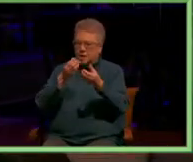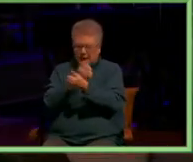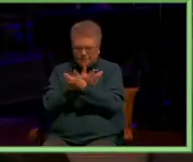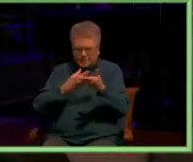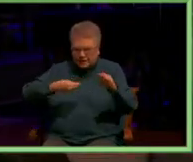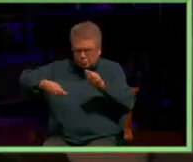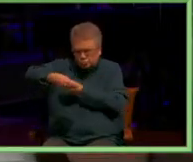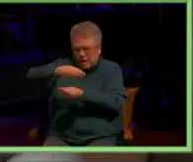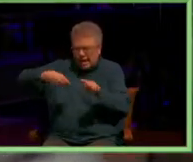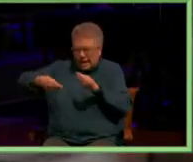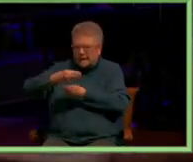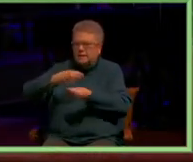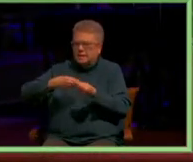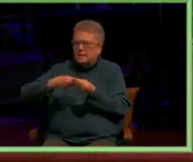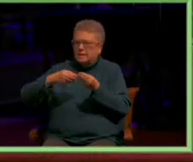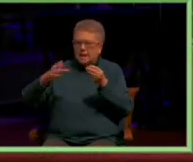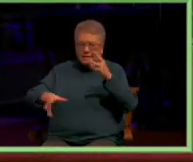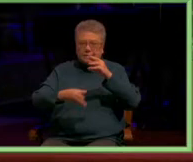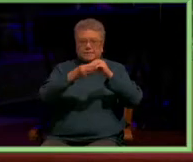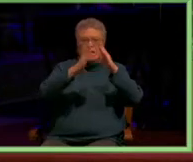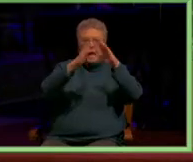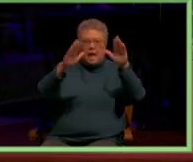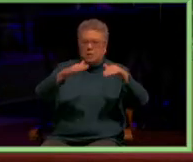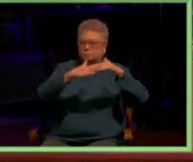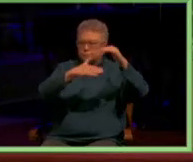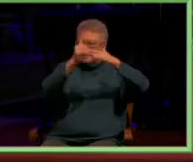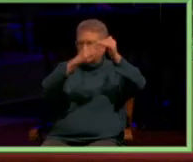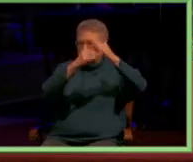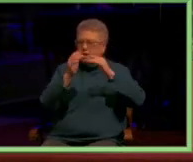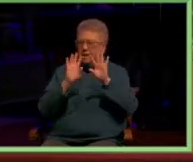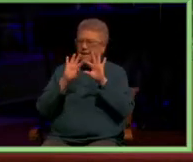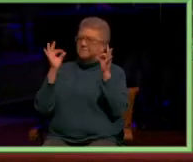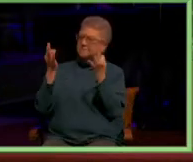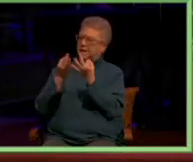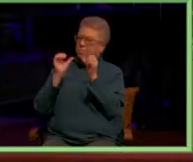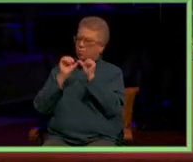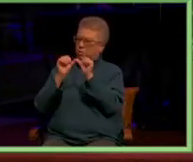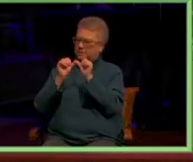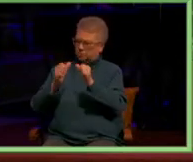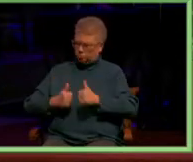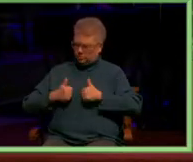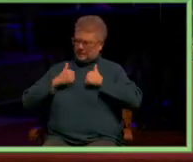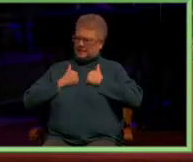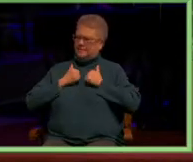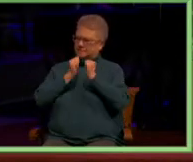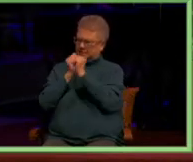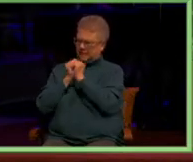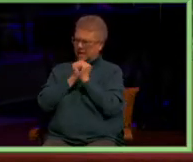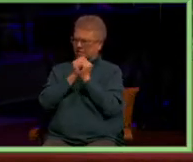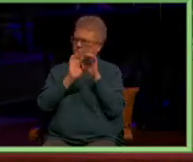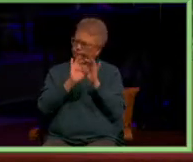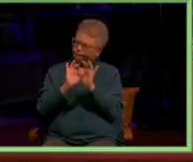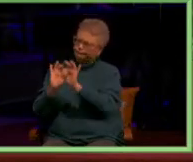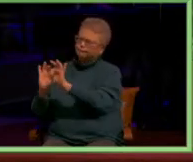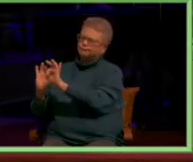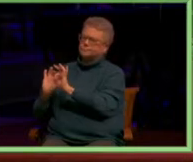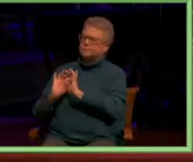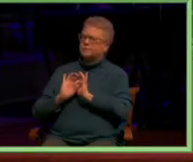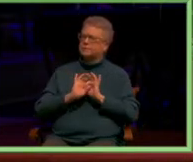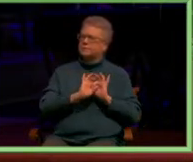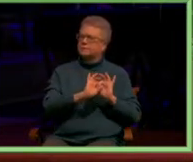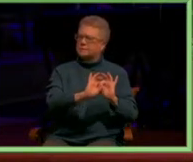been done, an addition to a house is being built so that the family will continue to live together in harmony and in